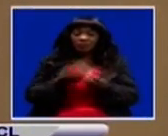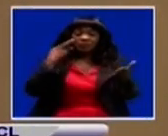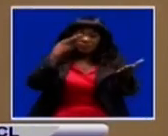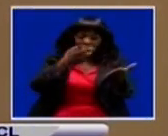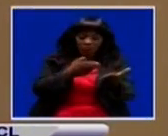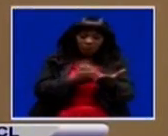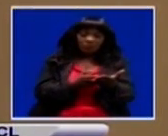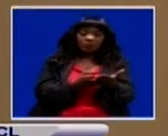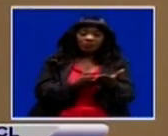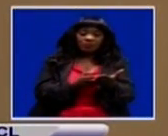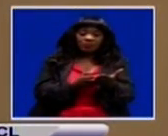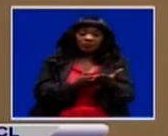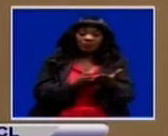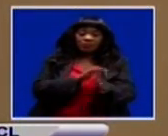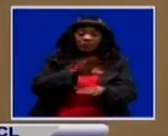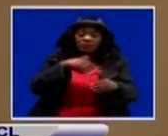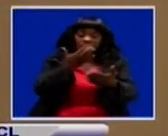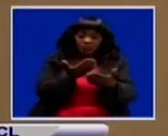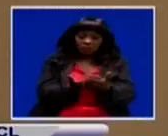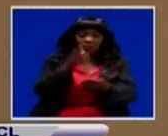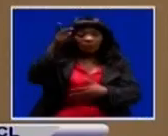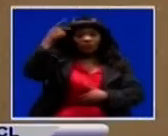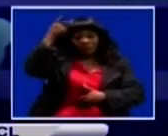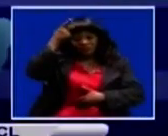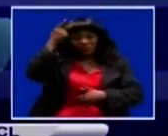represent the interests of all political parties.